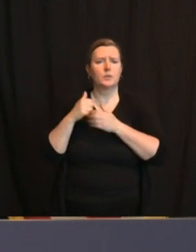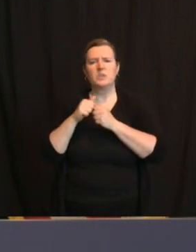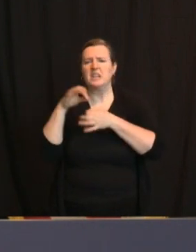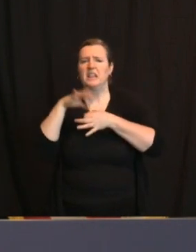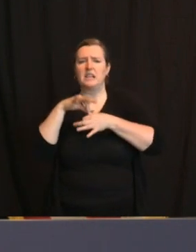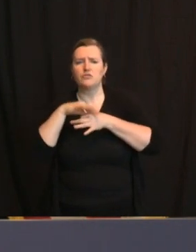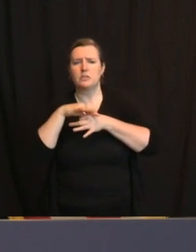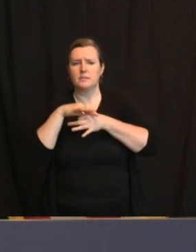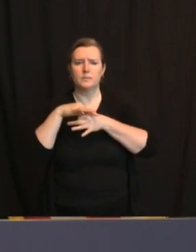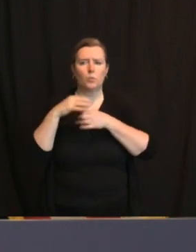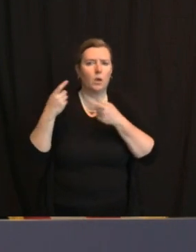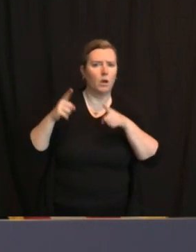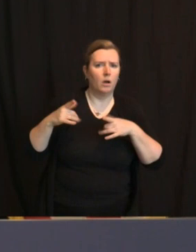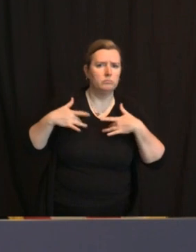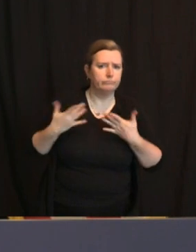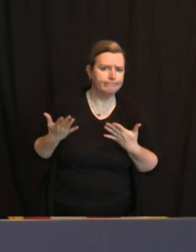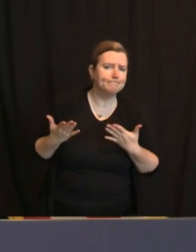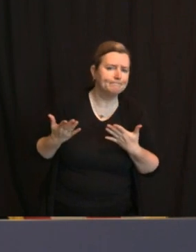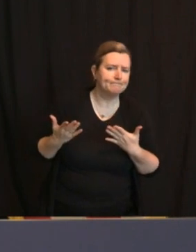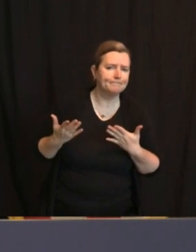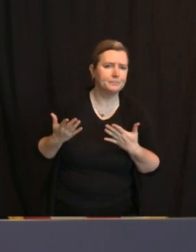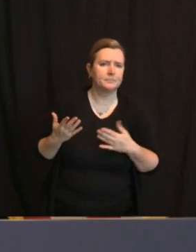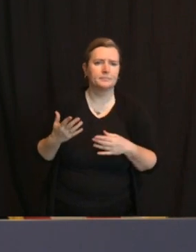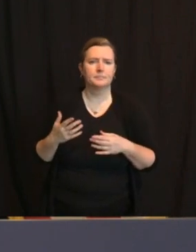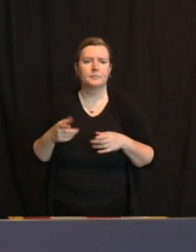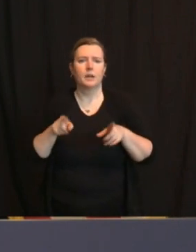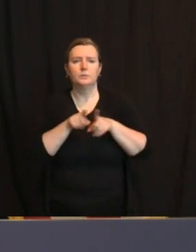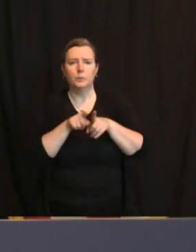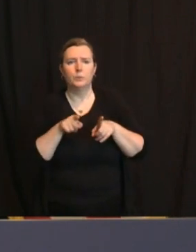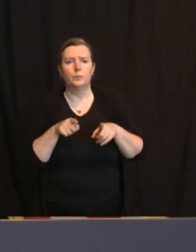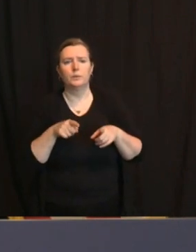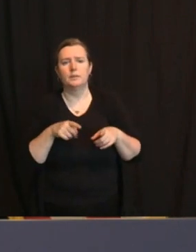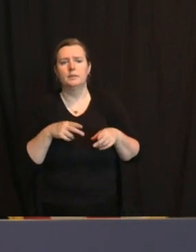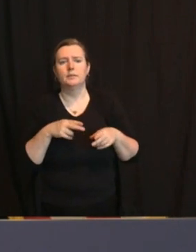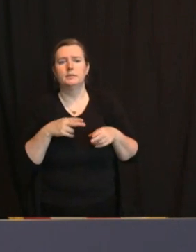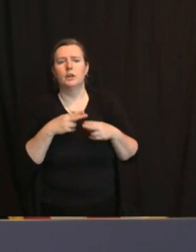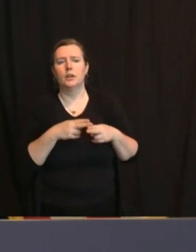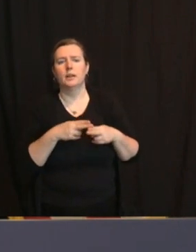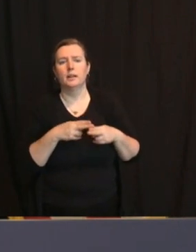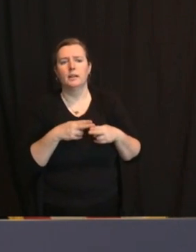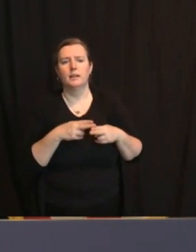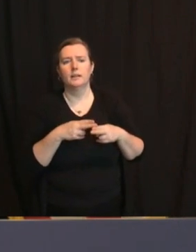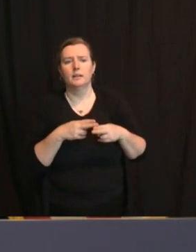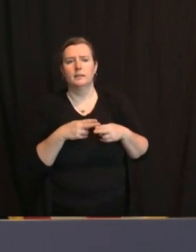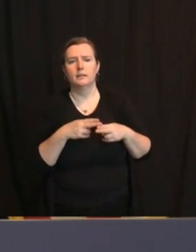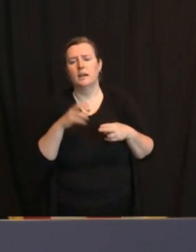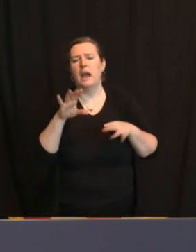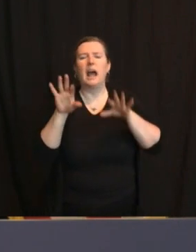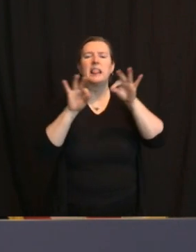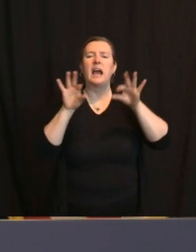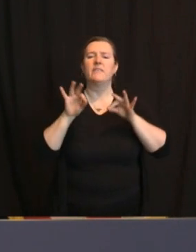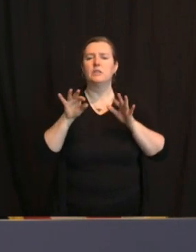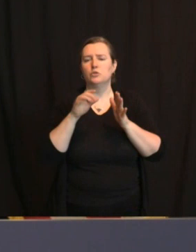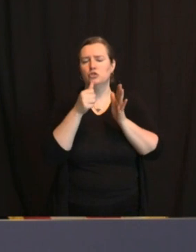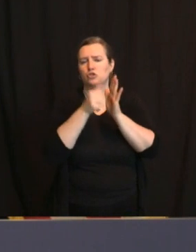hope to have guidance, I think, on elective surgeries. We're still baking, which is more complicated, I think, than any of us thought.